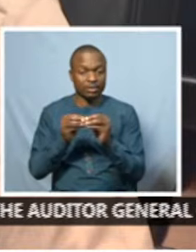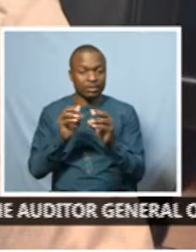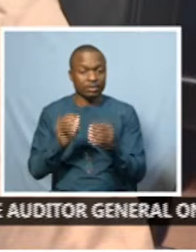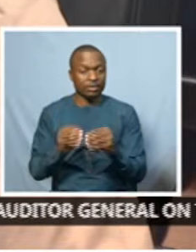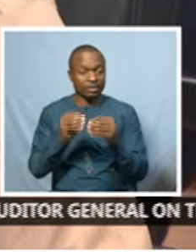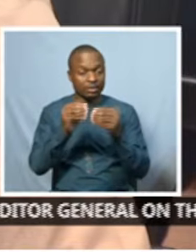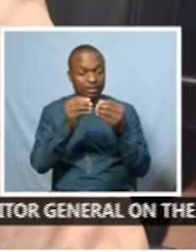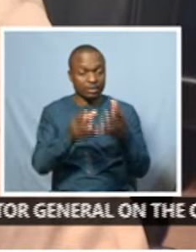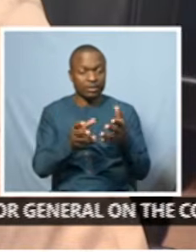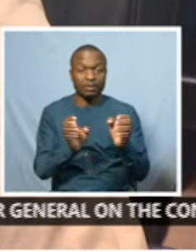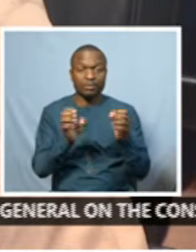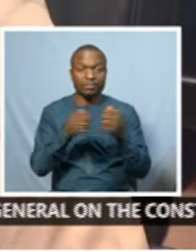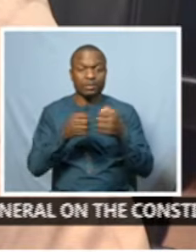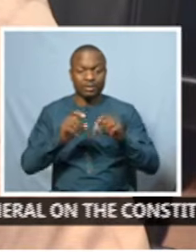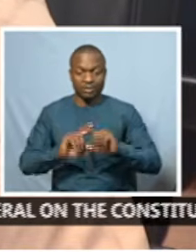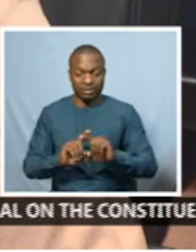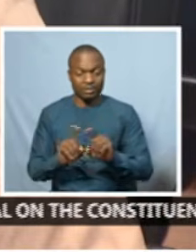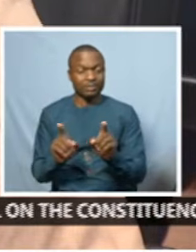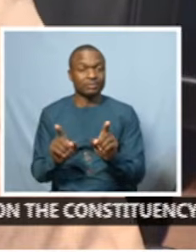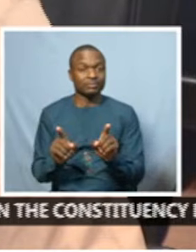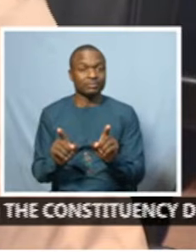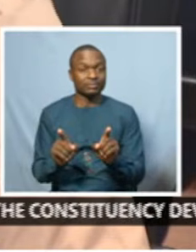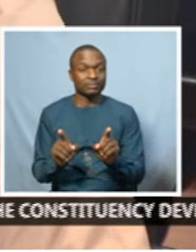by the bank different from the